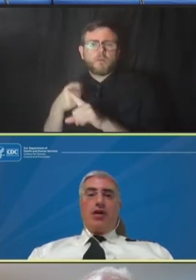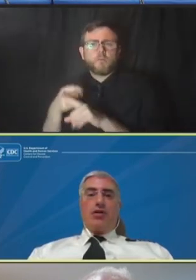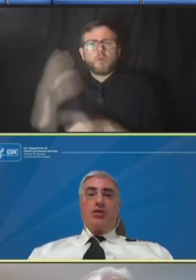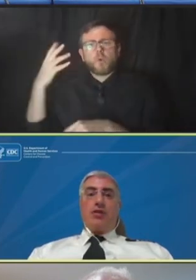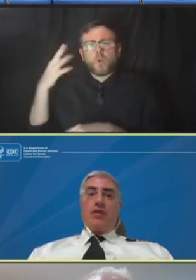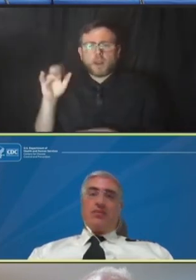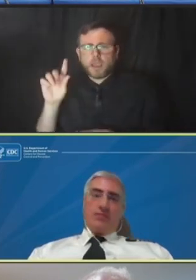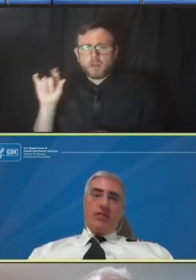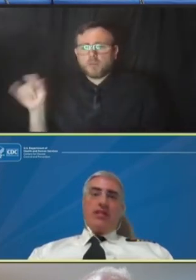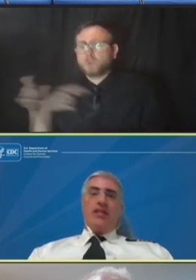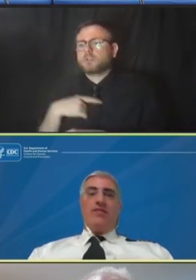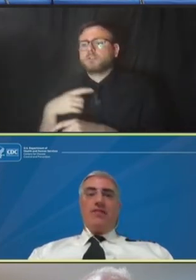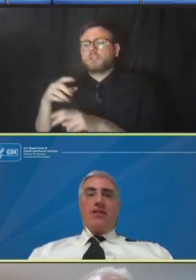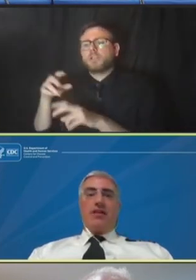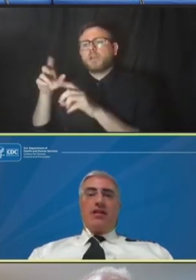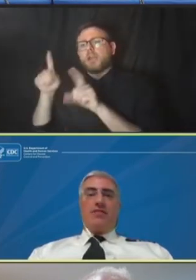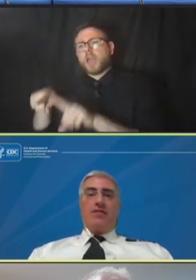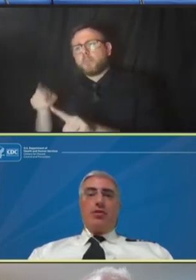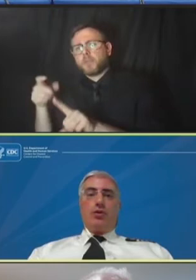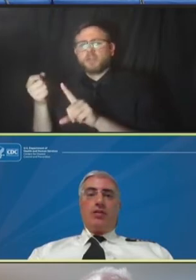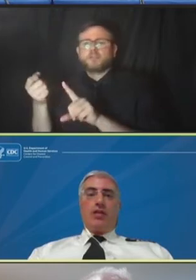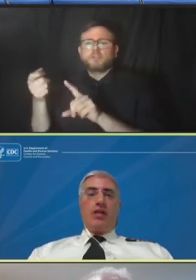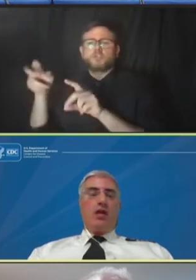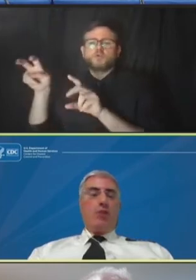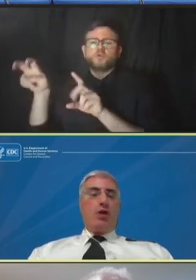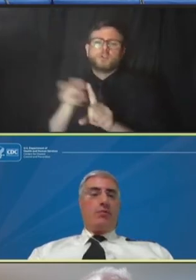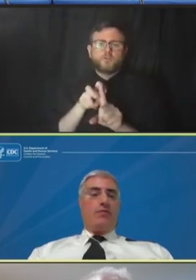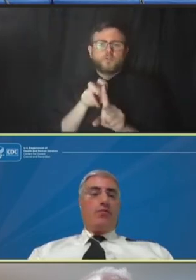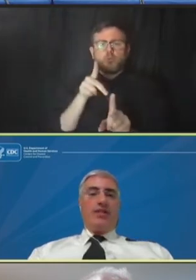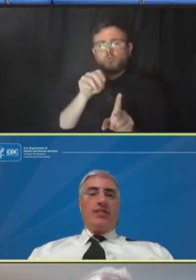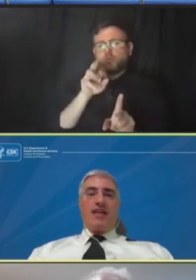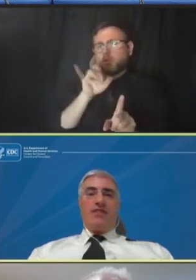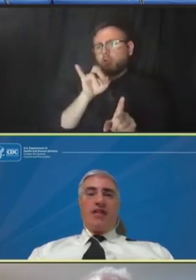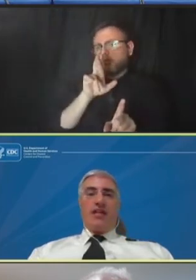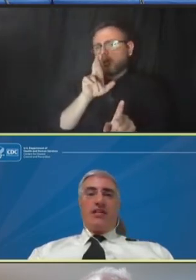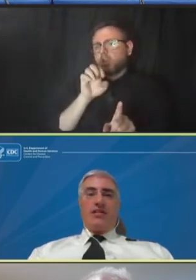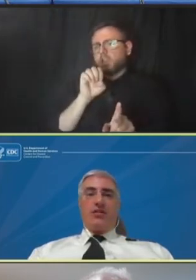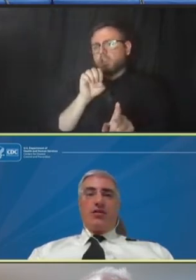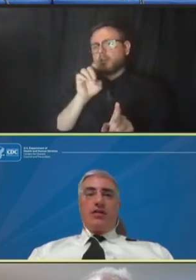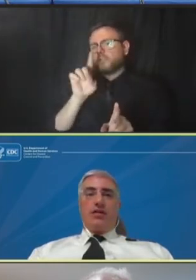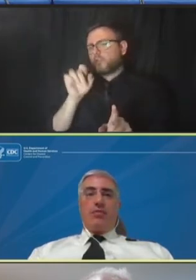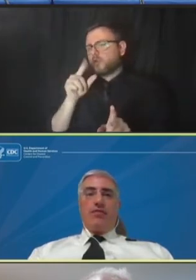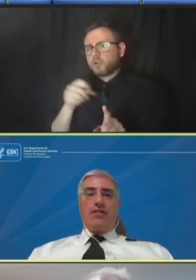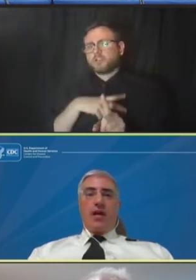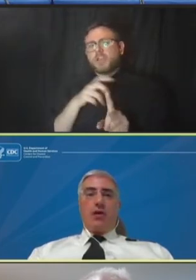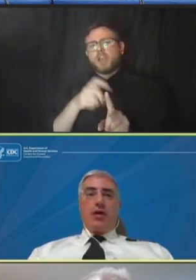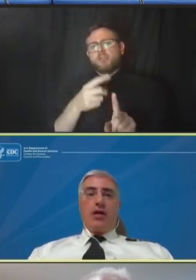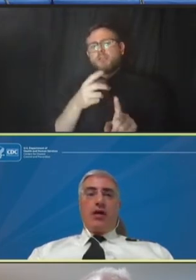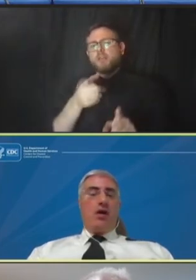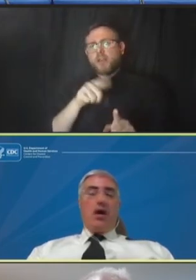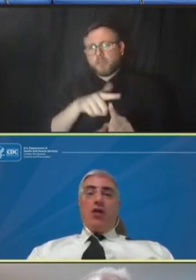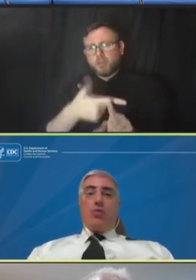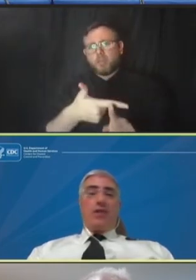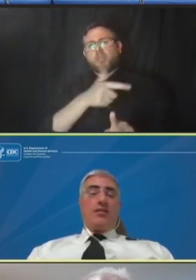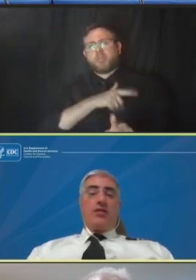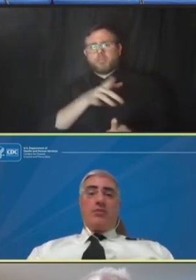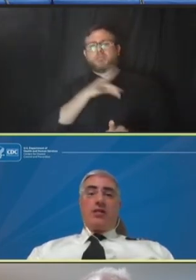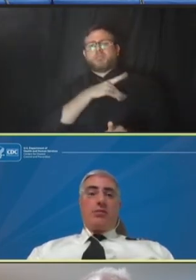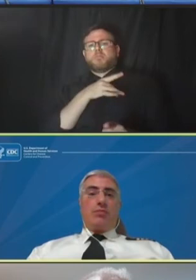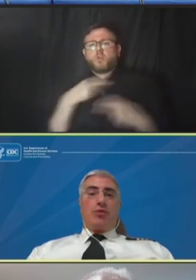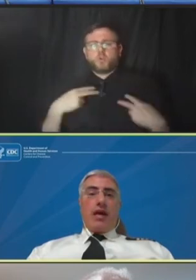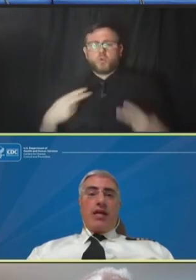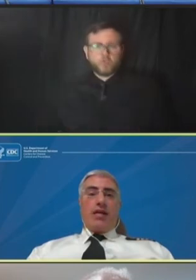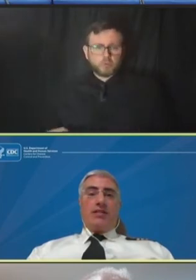prairie dogs who then did infect individuals, and approximately 47 cases occurred in that previous outbreak. Otherwise, there's been